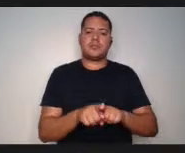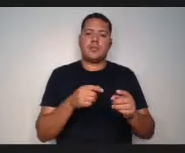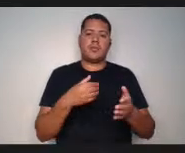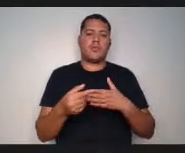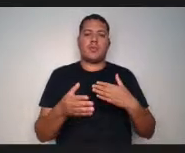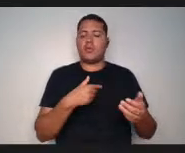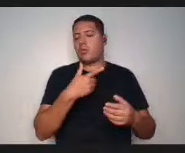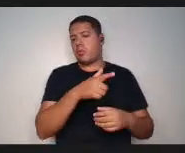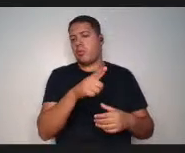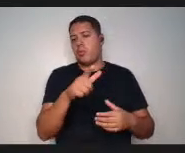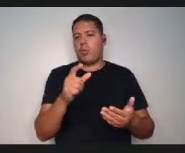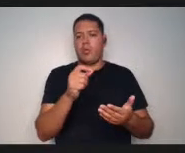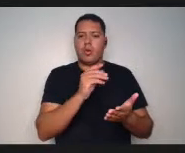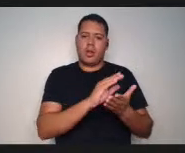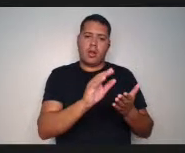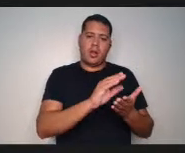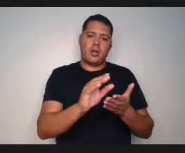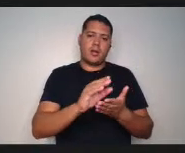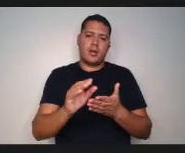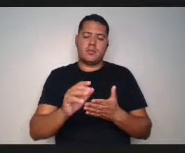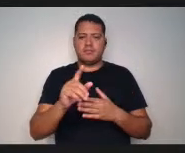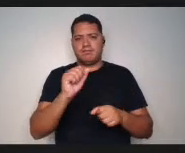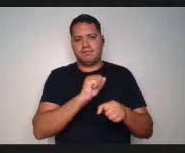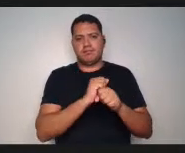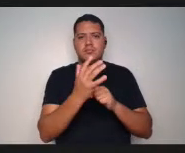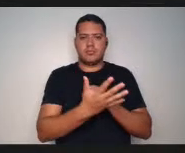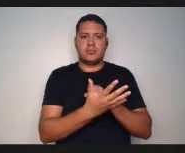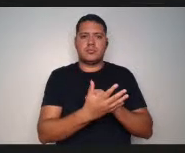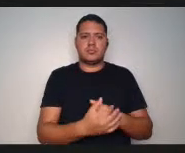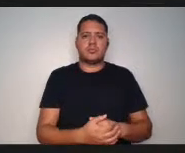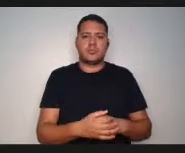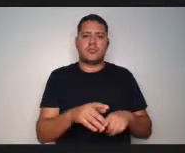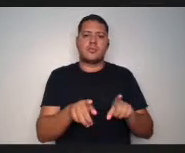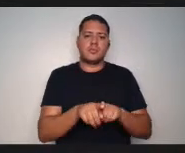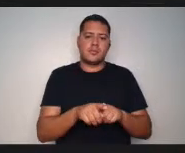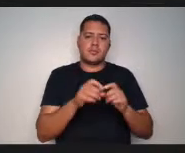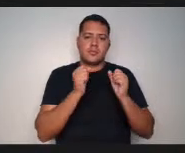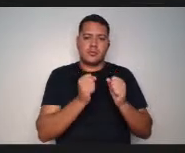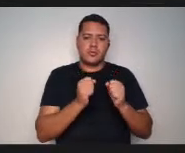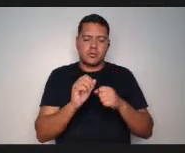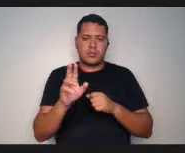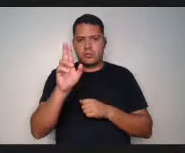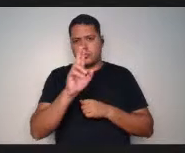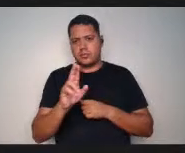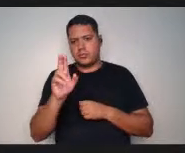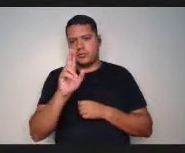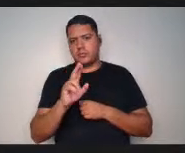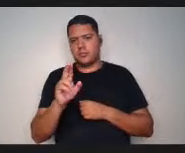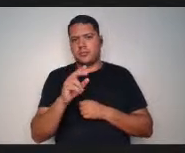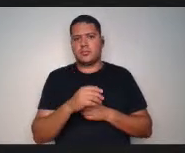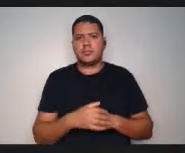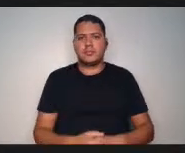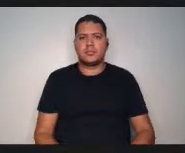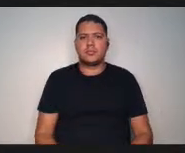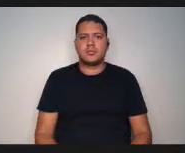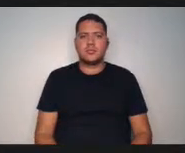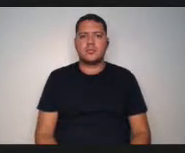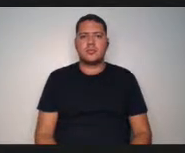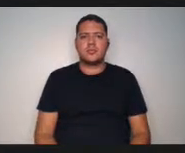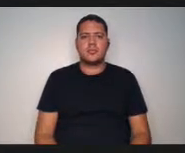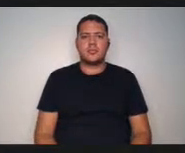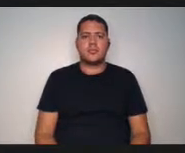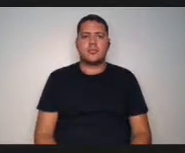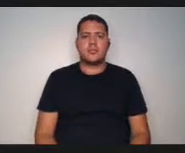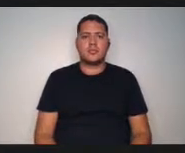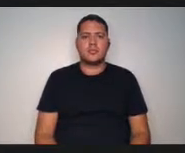Also, they were able to win 80 new summer internships and assistantships for international students who, because of